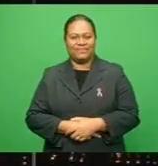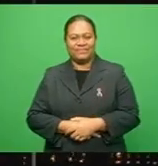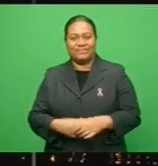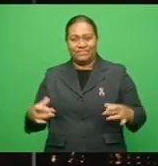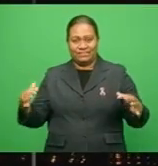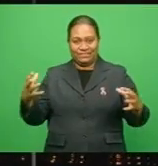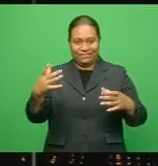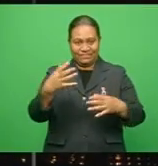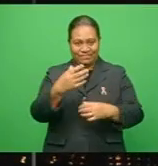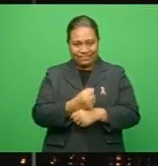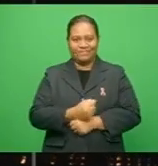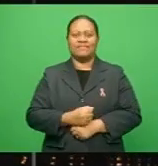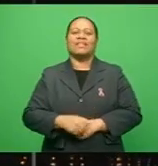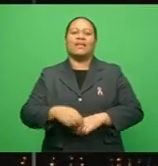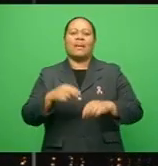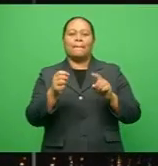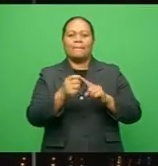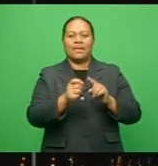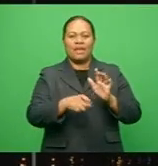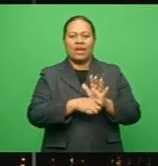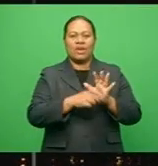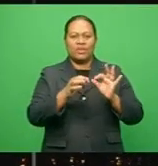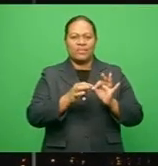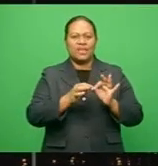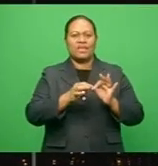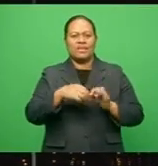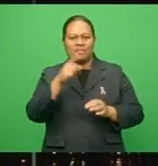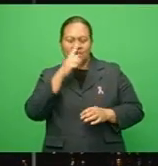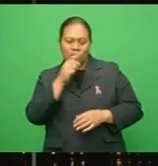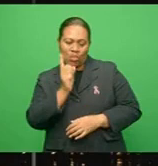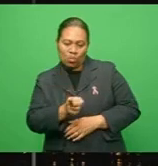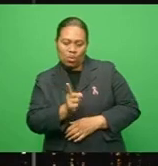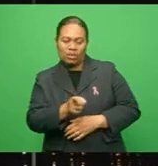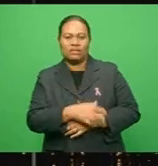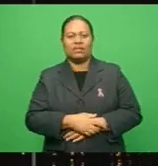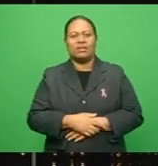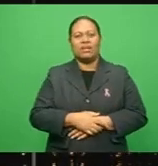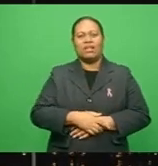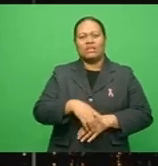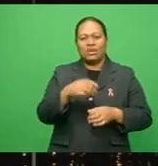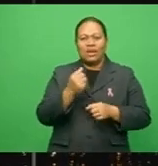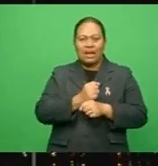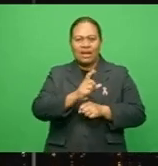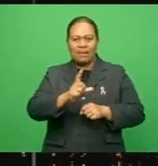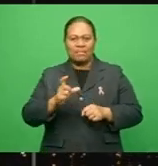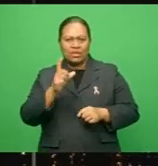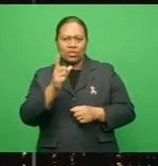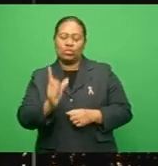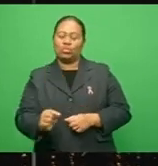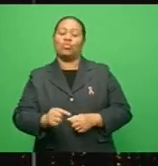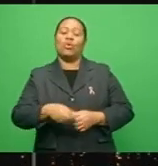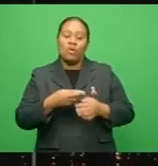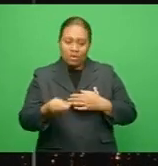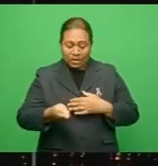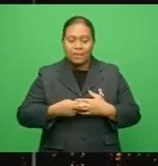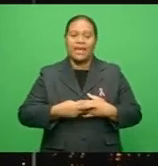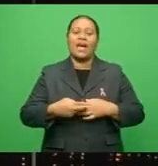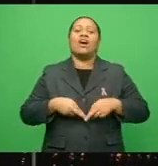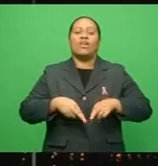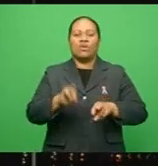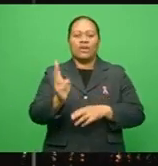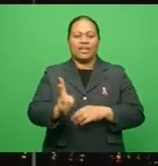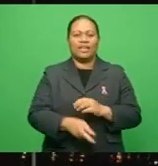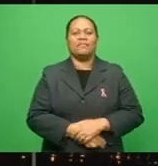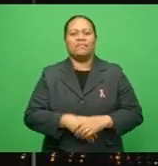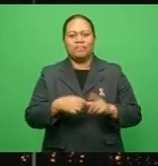Recapping the main stories for tonight, PRB Flats occupants warned. Company told to redo road at own cost, and PM expresses